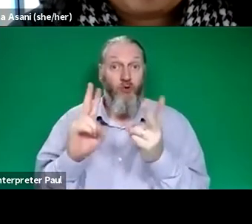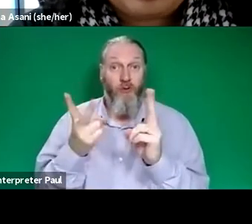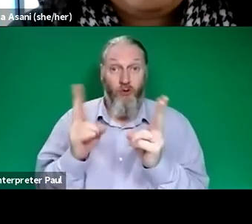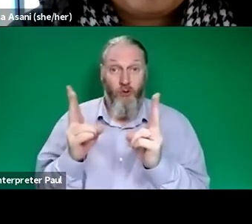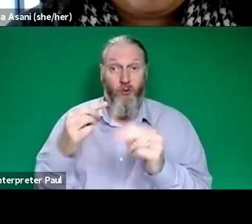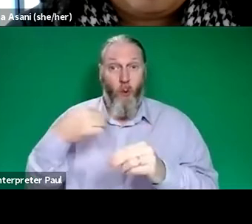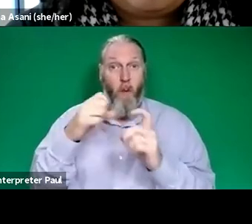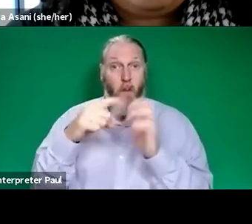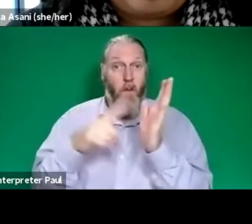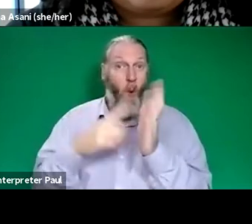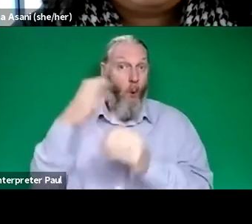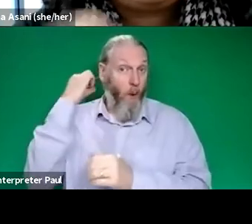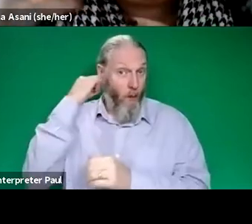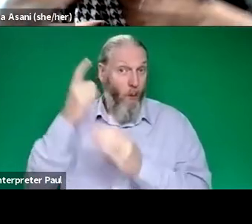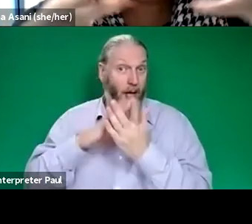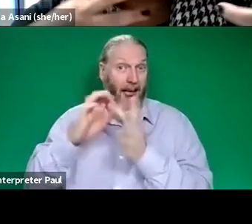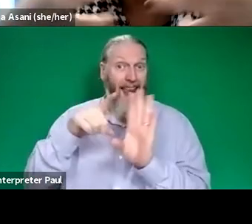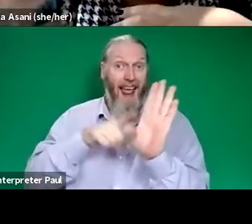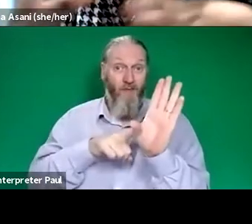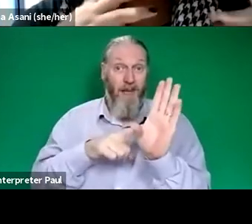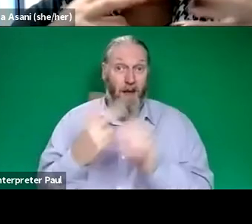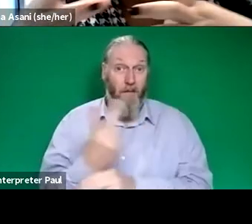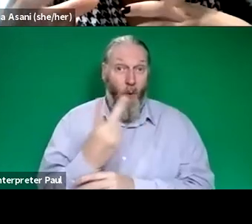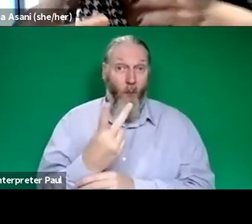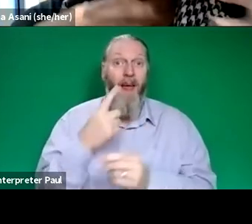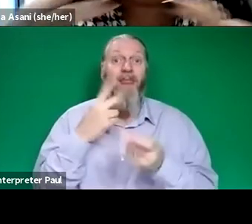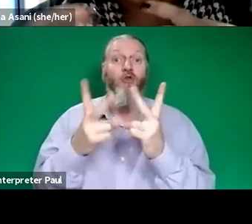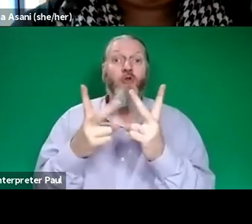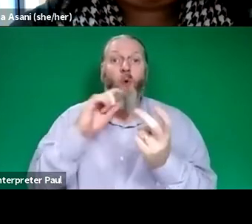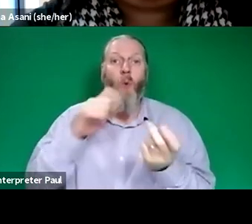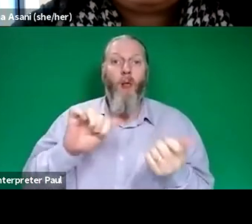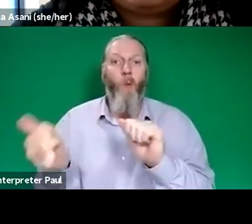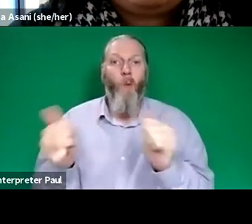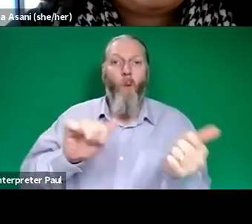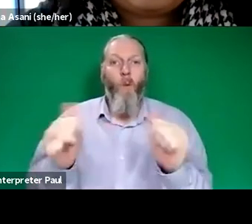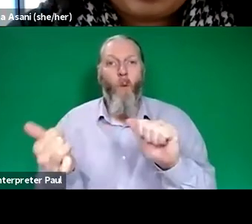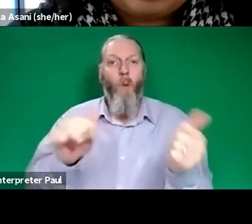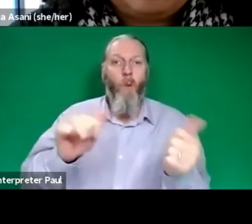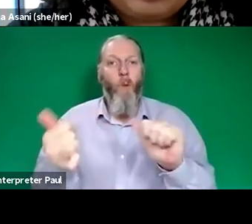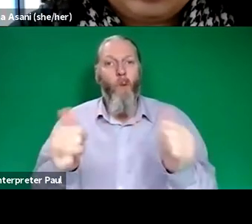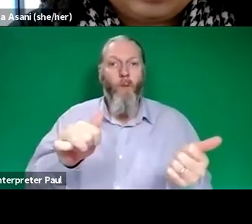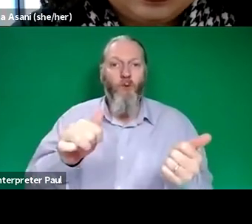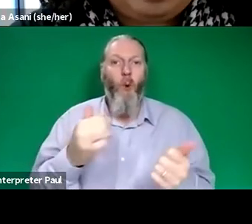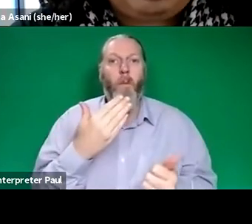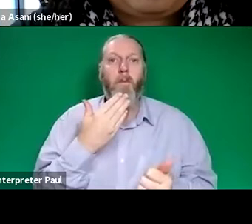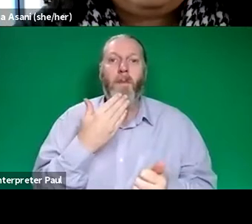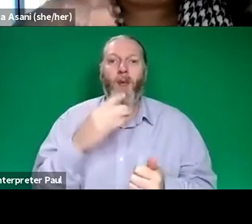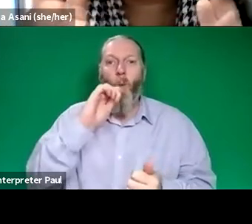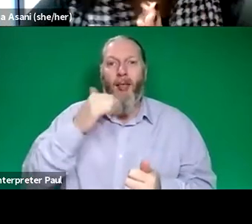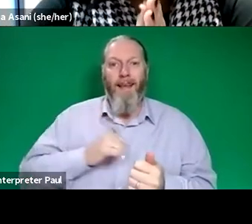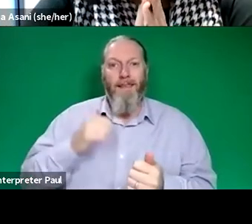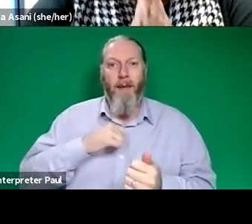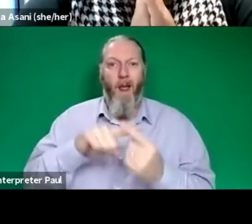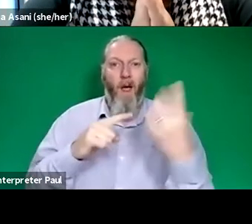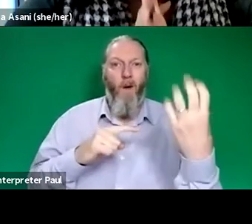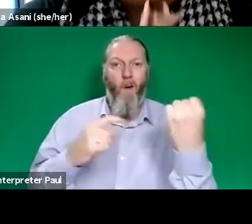and Harry, and they're going to be changing as we go along, so please do expect that.